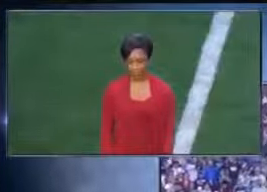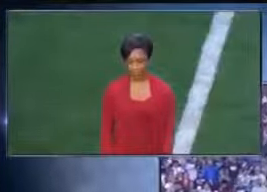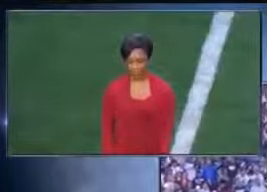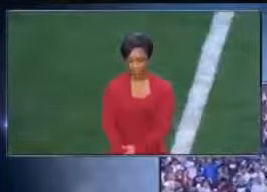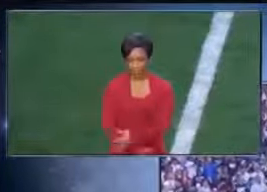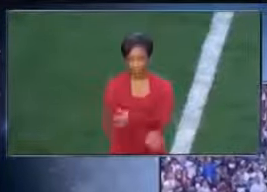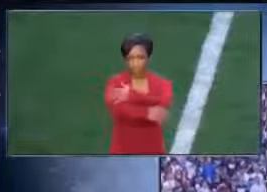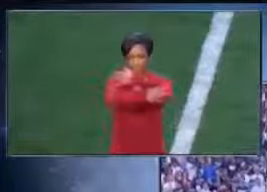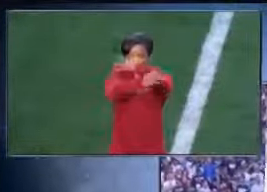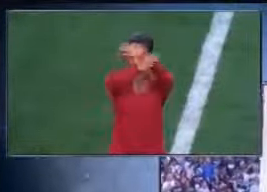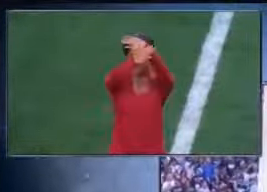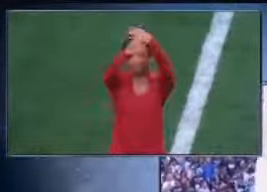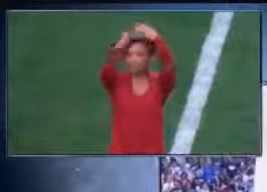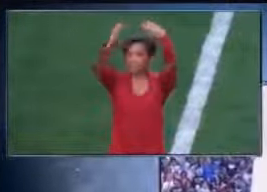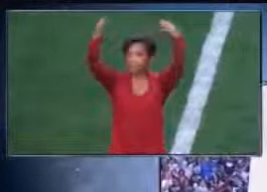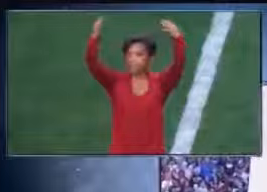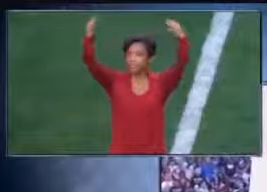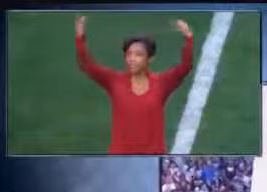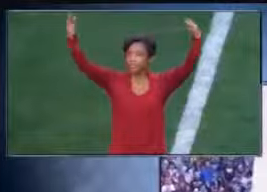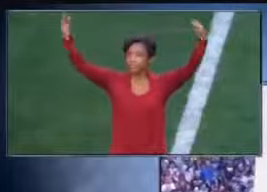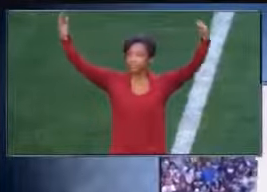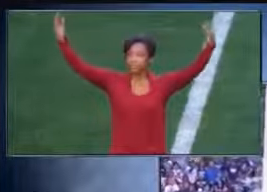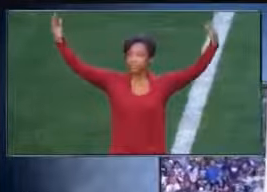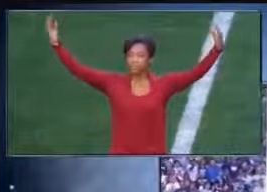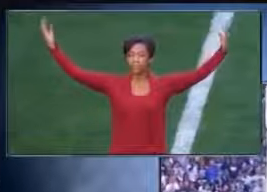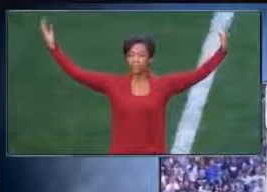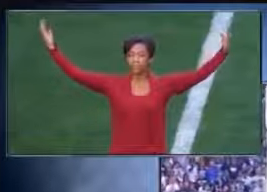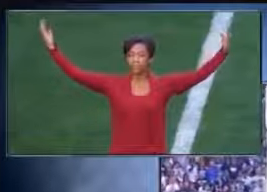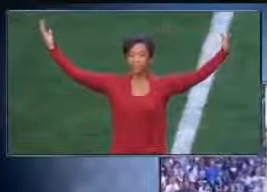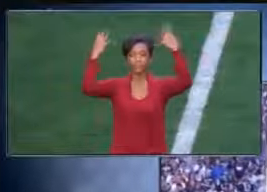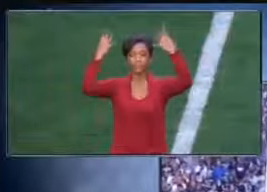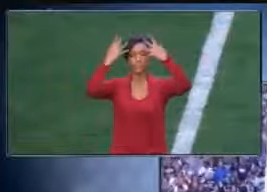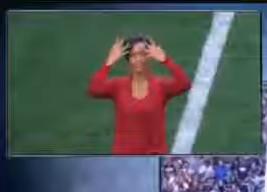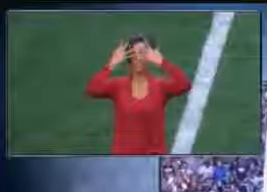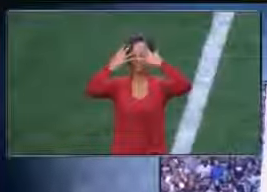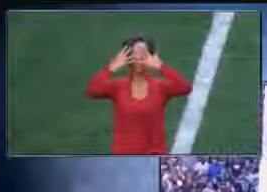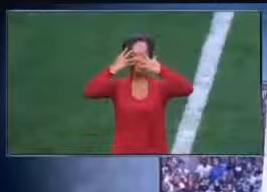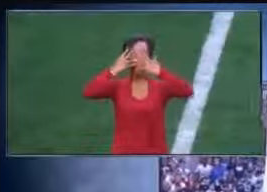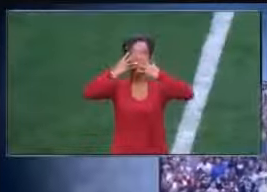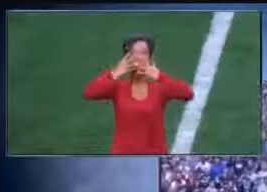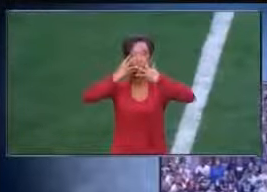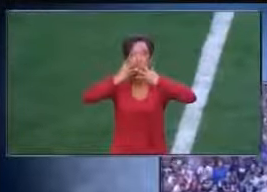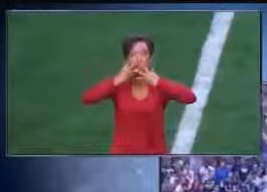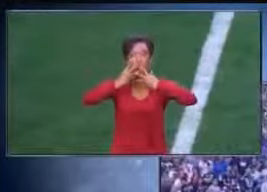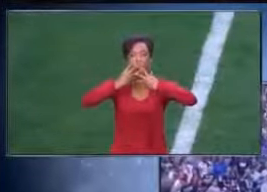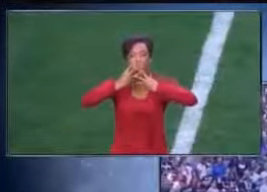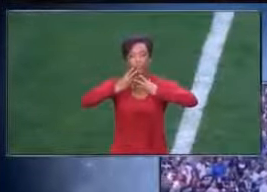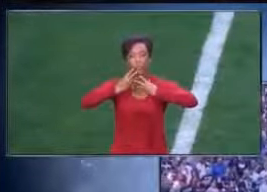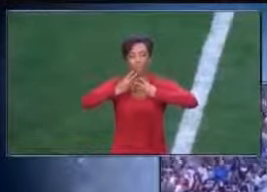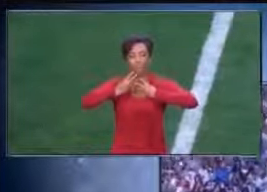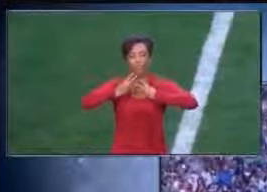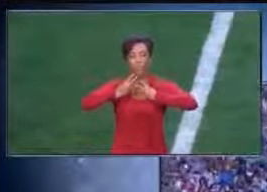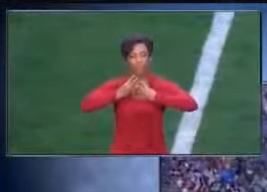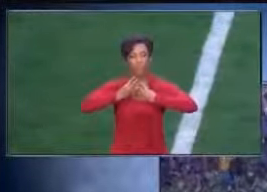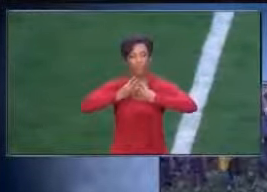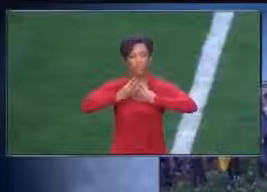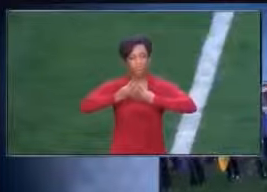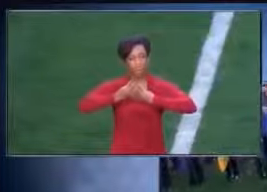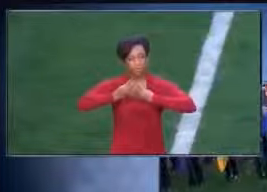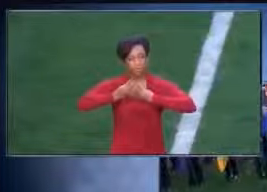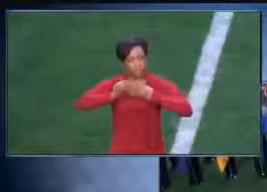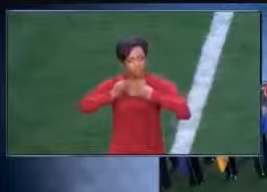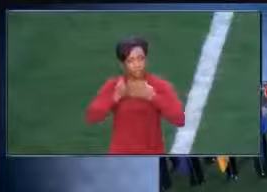Oh, beautiful for spacious skies,